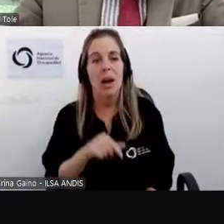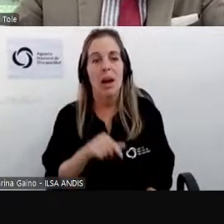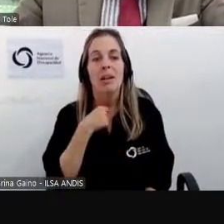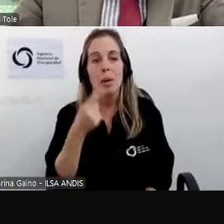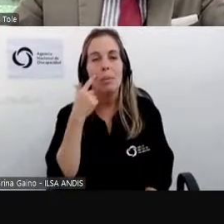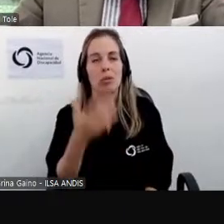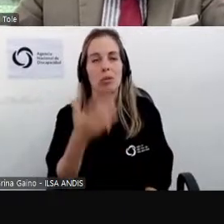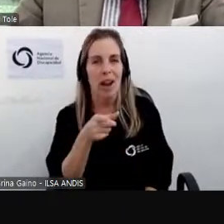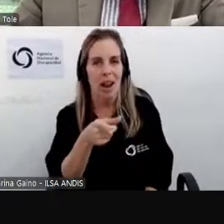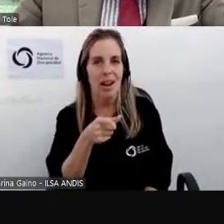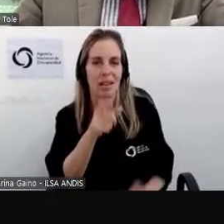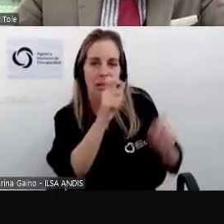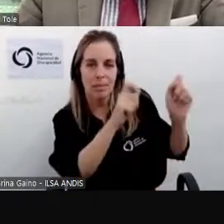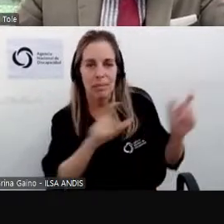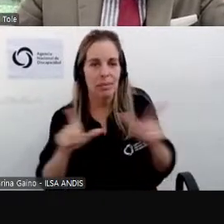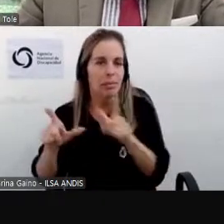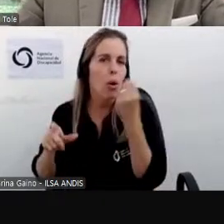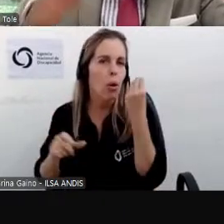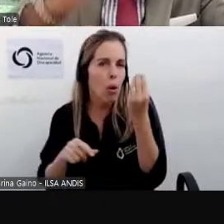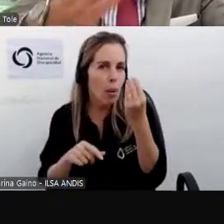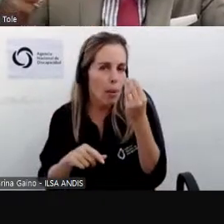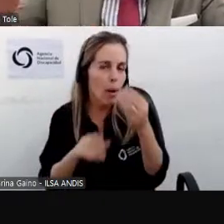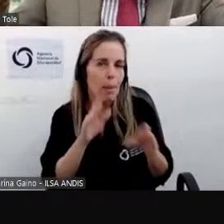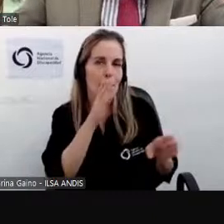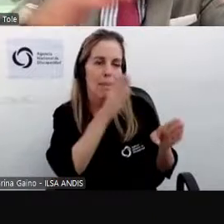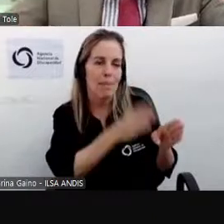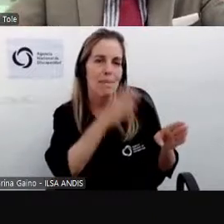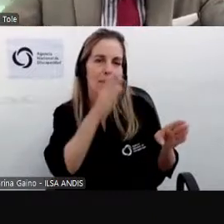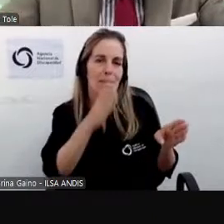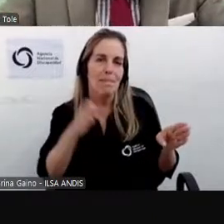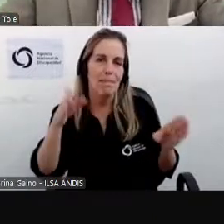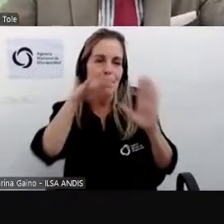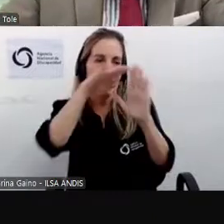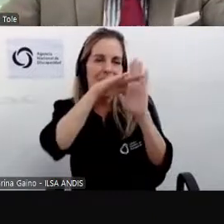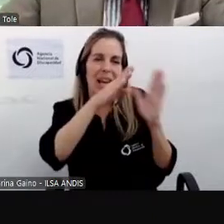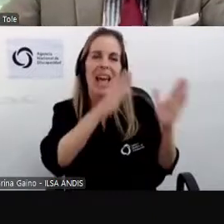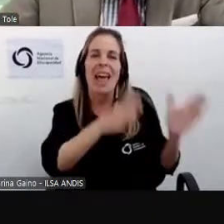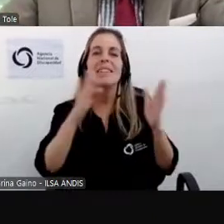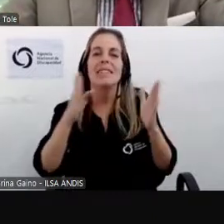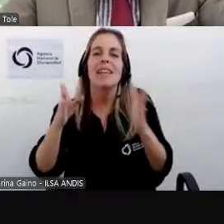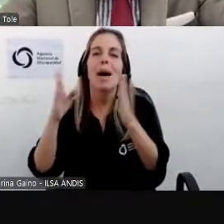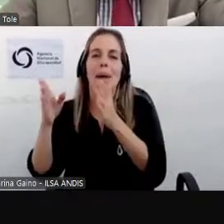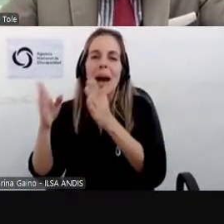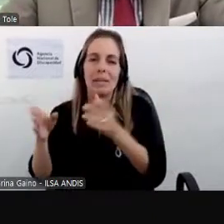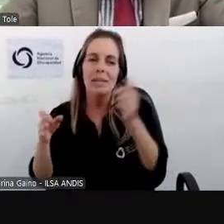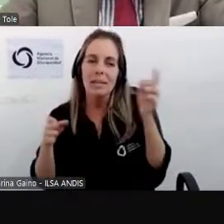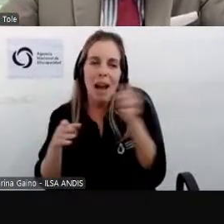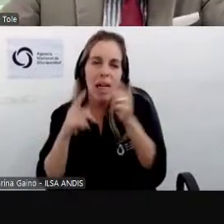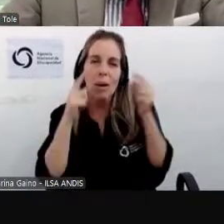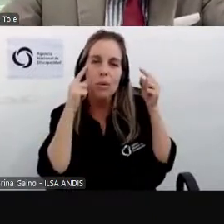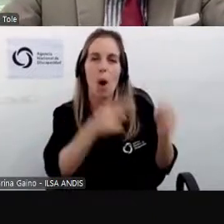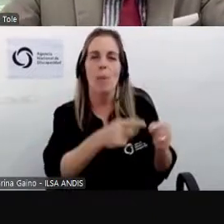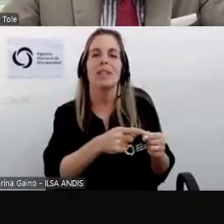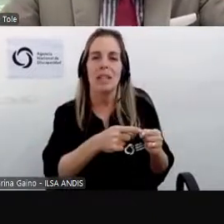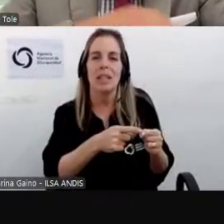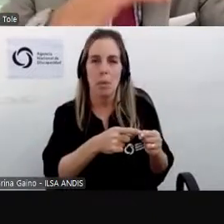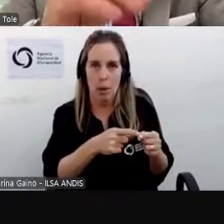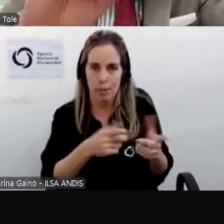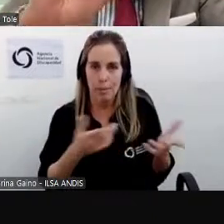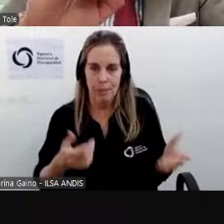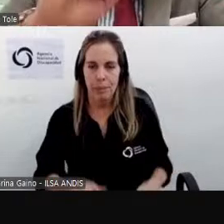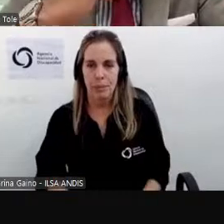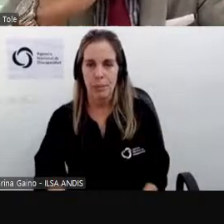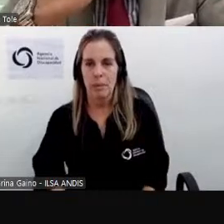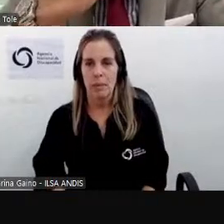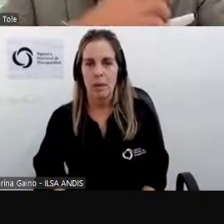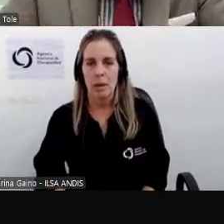would like to show you how these steps, these different stages,